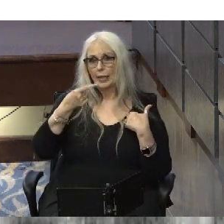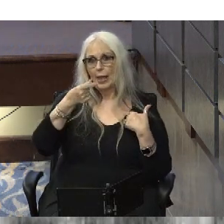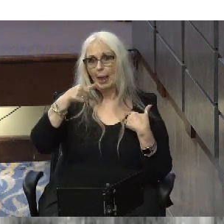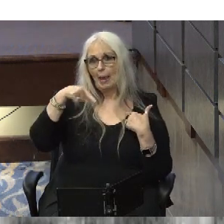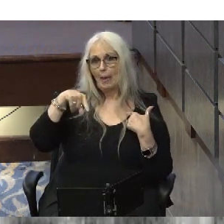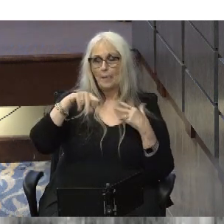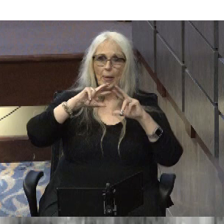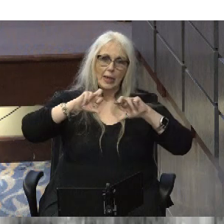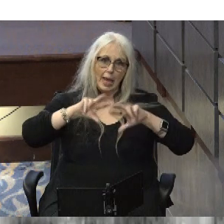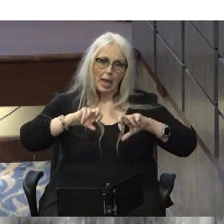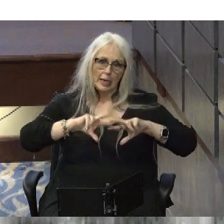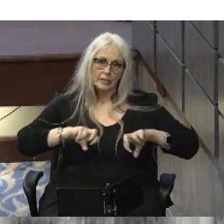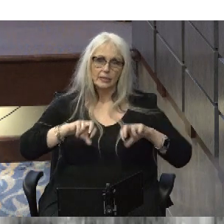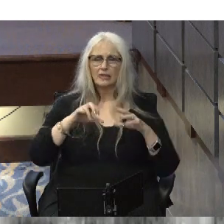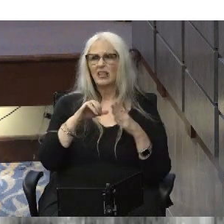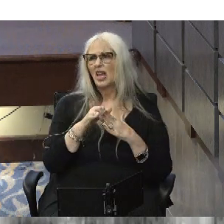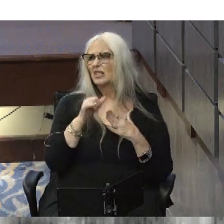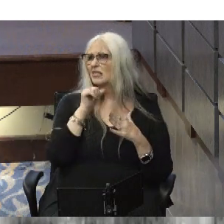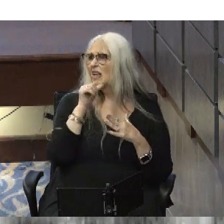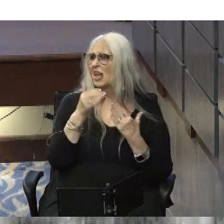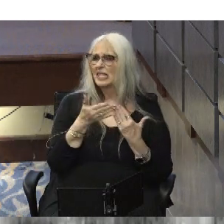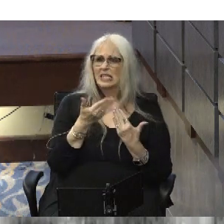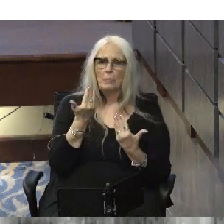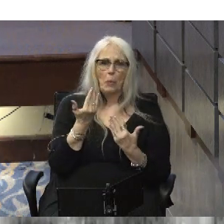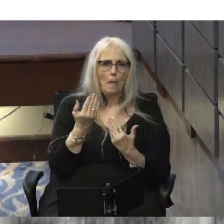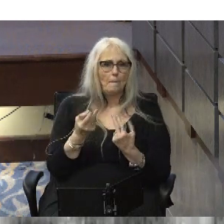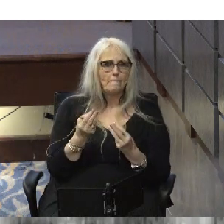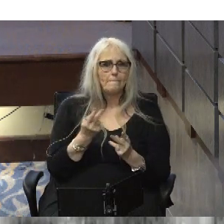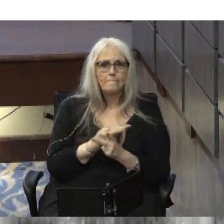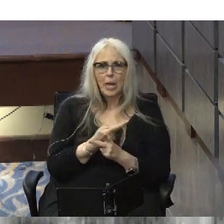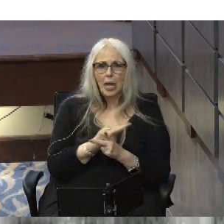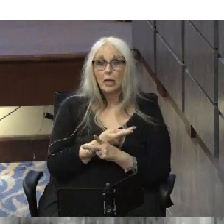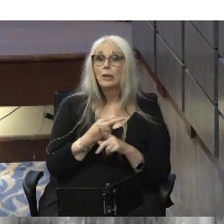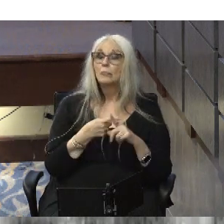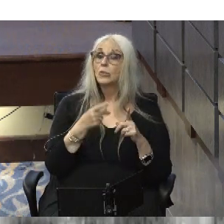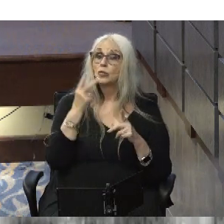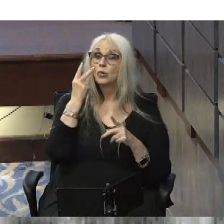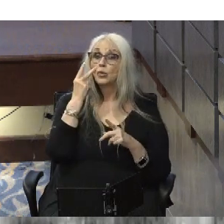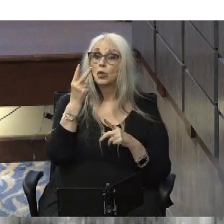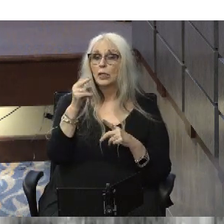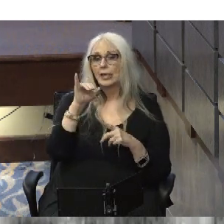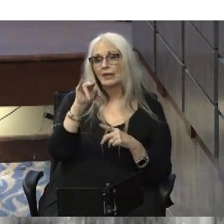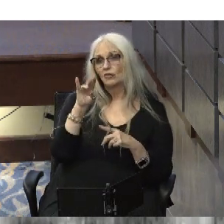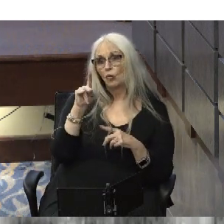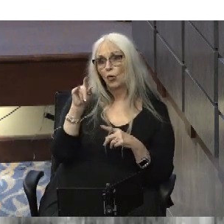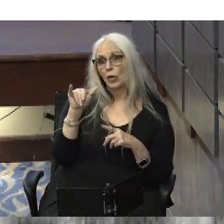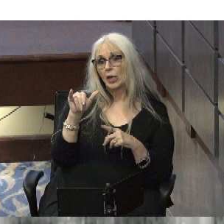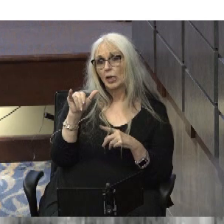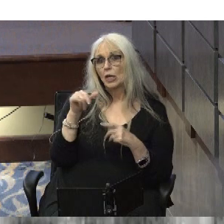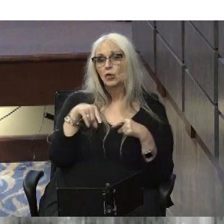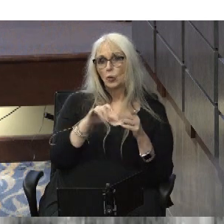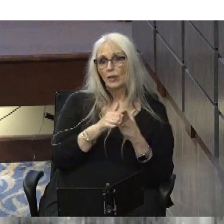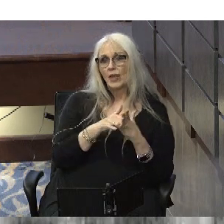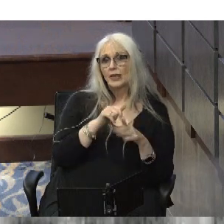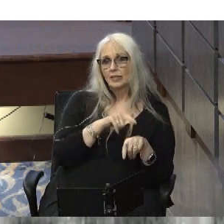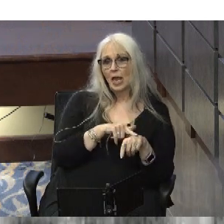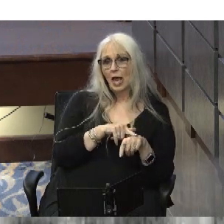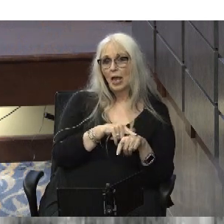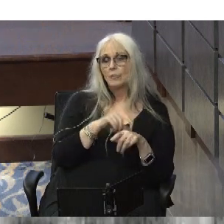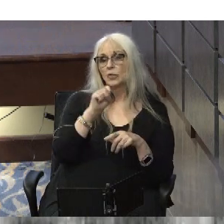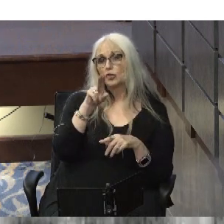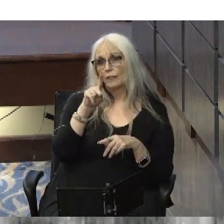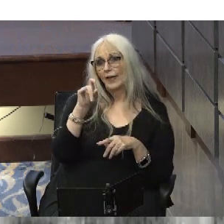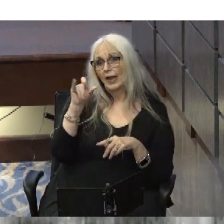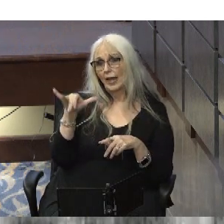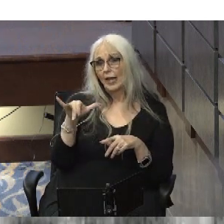gap analysis is not just simple math, but we take a look at the inventory on the point-in-time survey. We take a look at